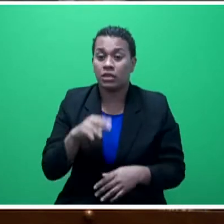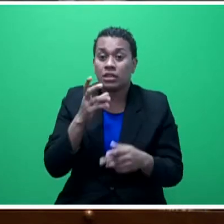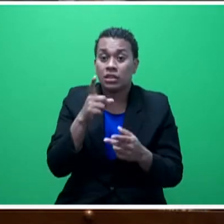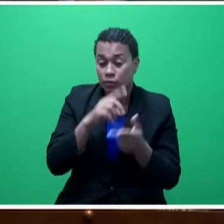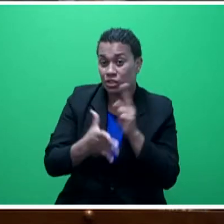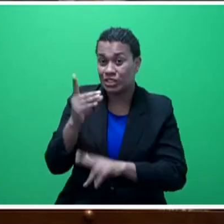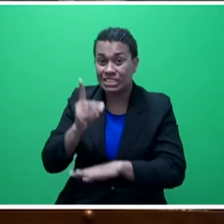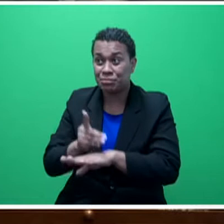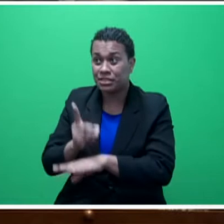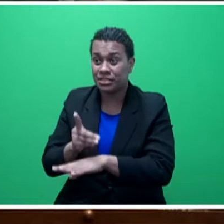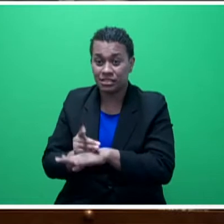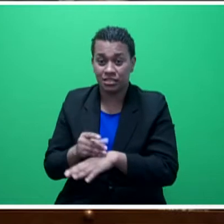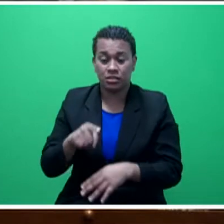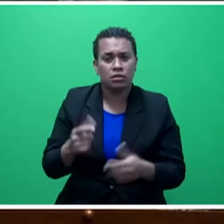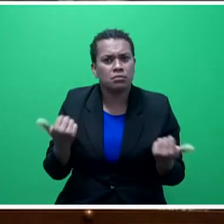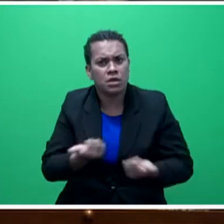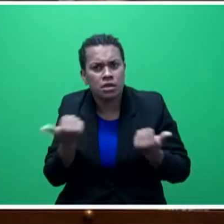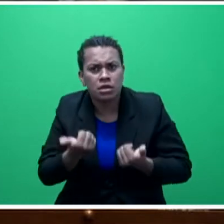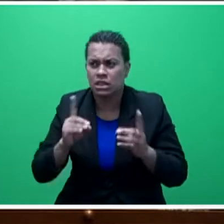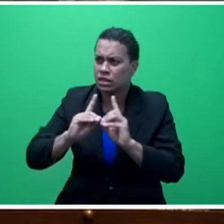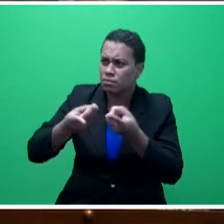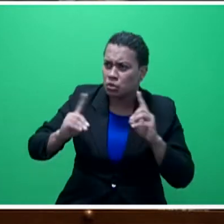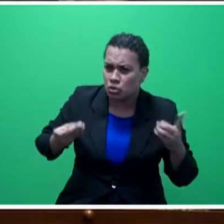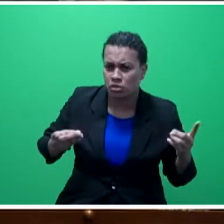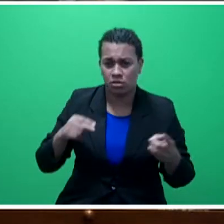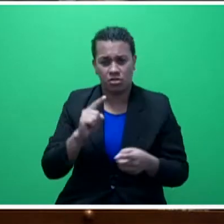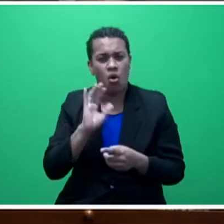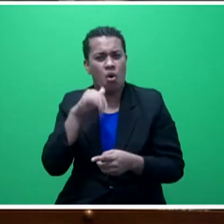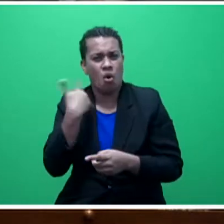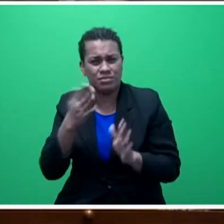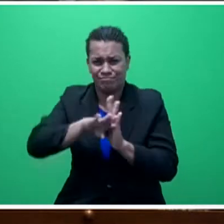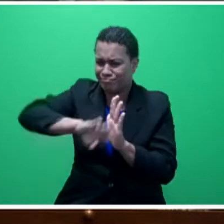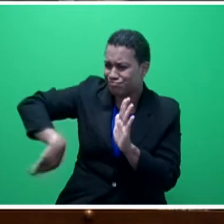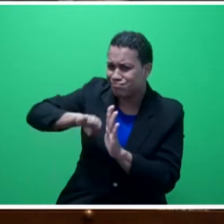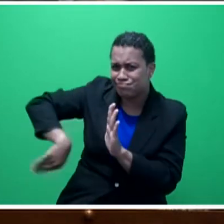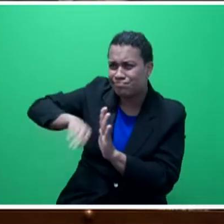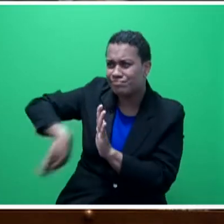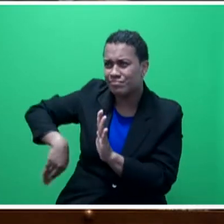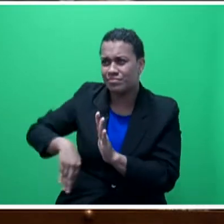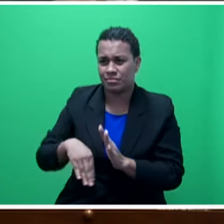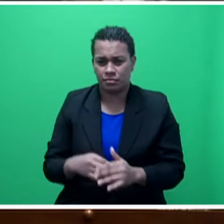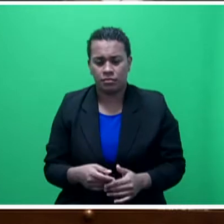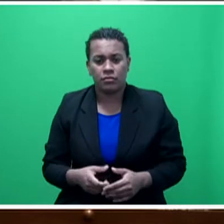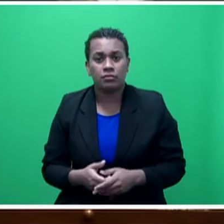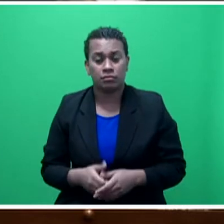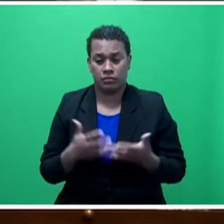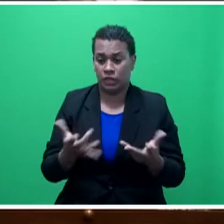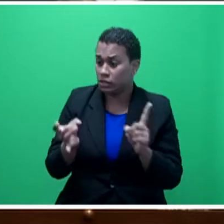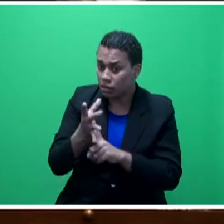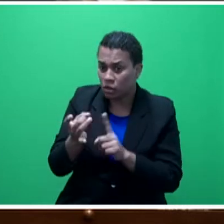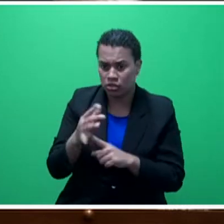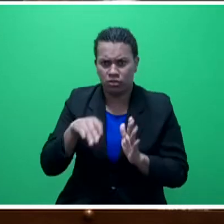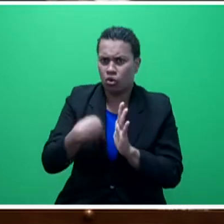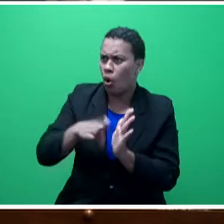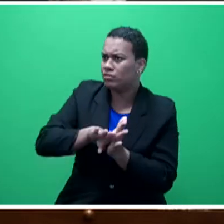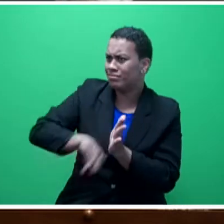encounter discrimination and exclusion on a daily basis. This means, in particular, pervasive exclusion from development